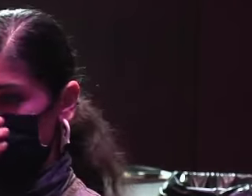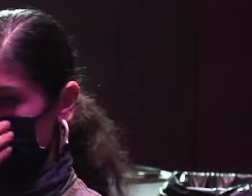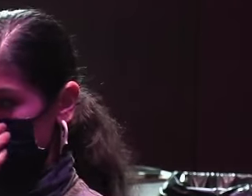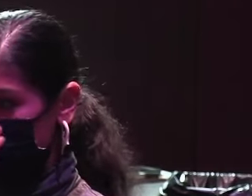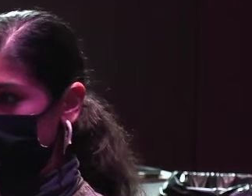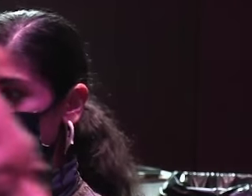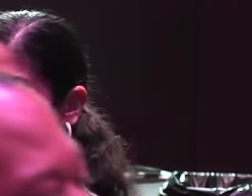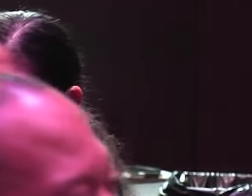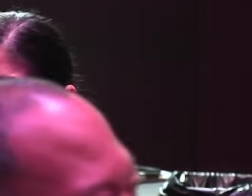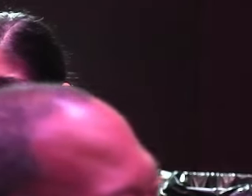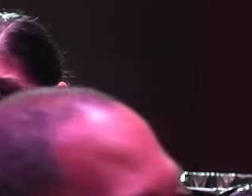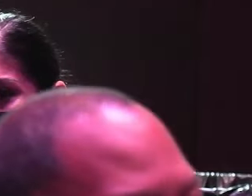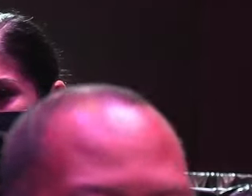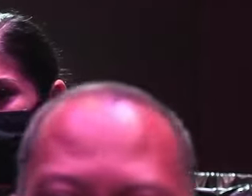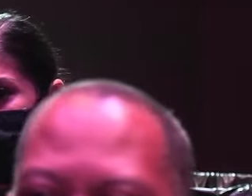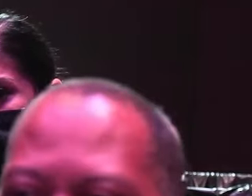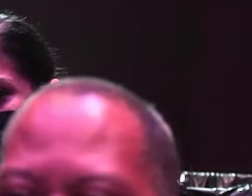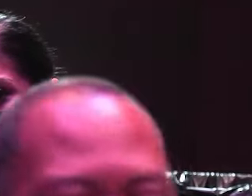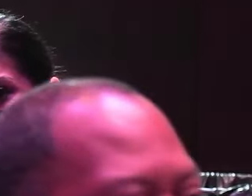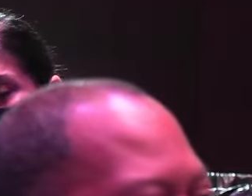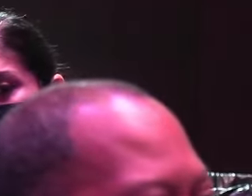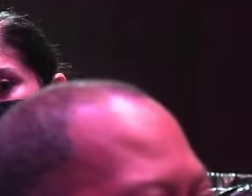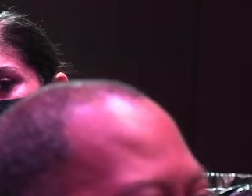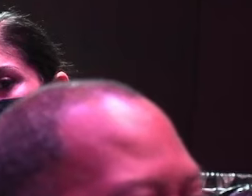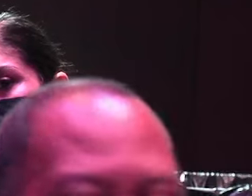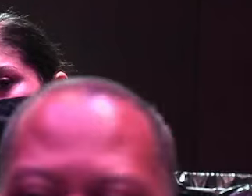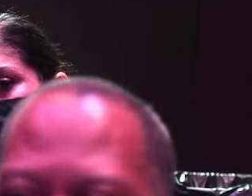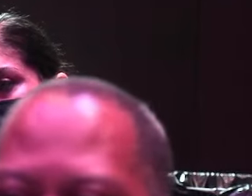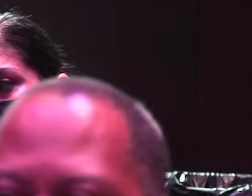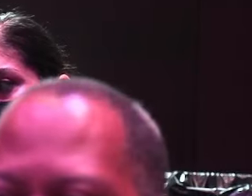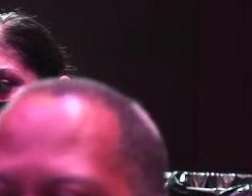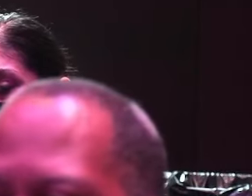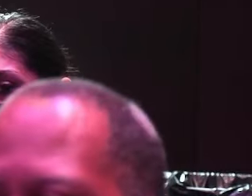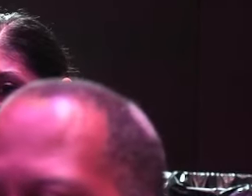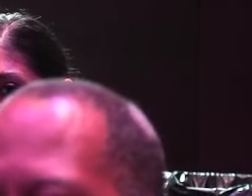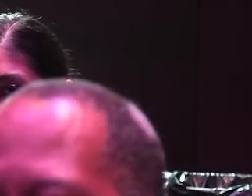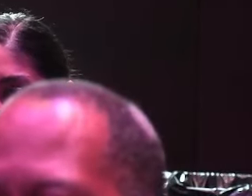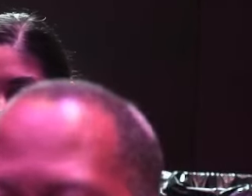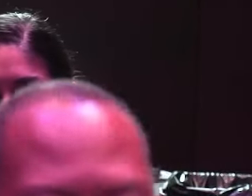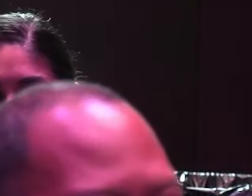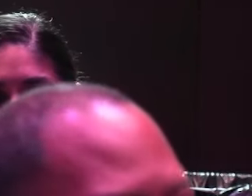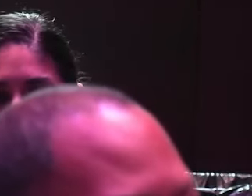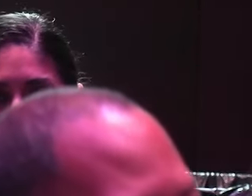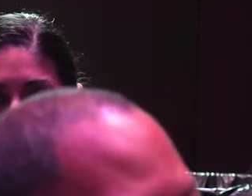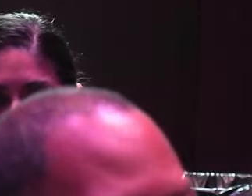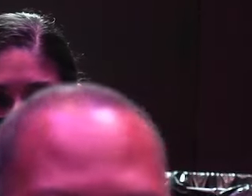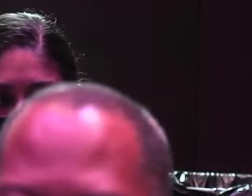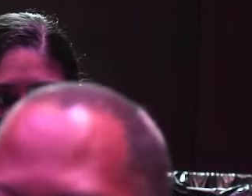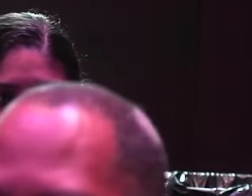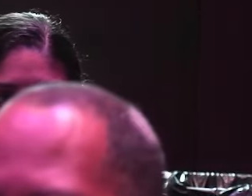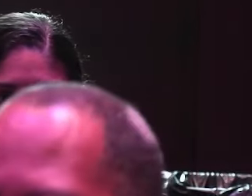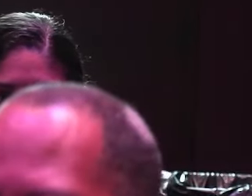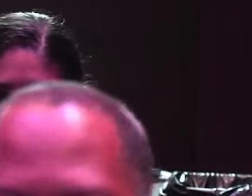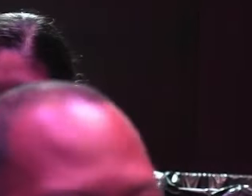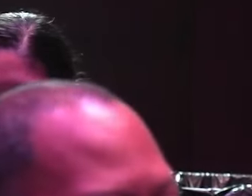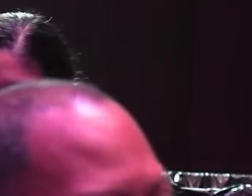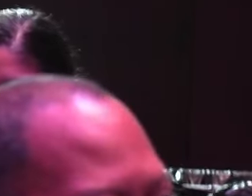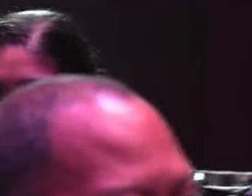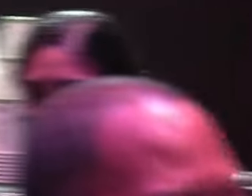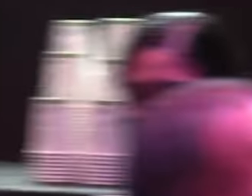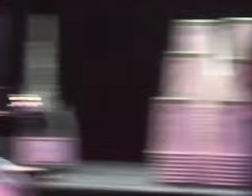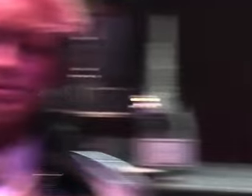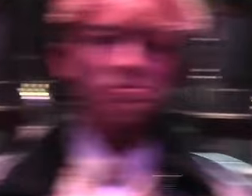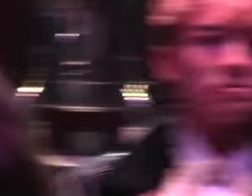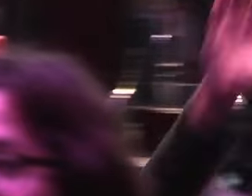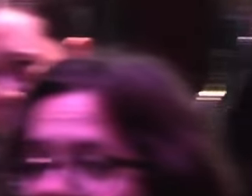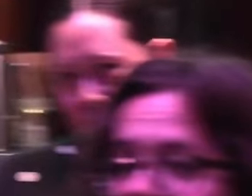you. We have about 10 minutes, and so what I want to do is give a couple more opportunities to anyone in the outer circle who wants